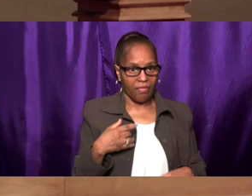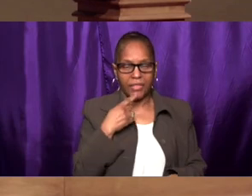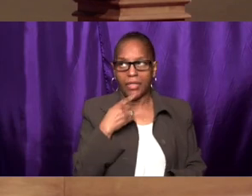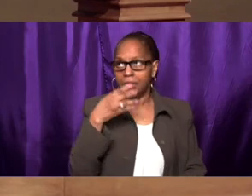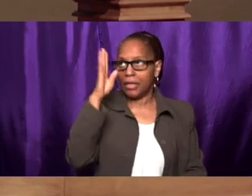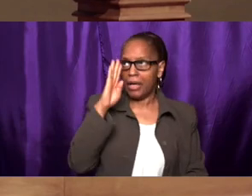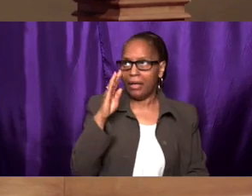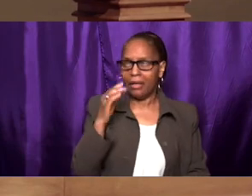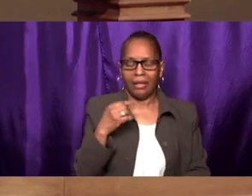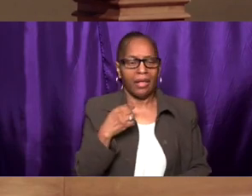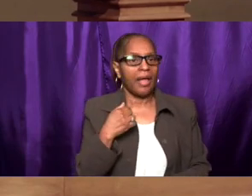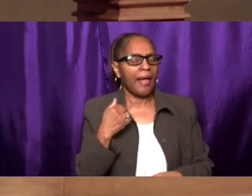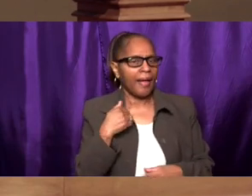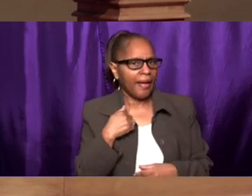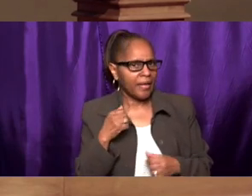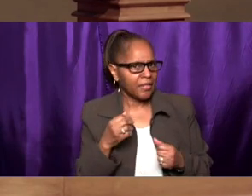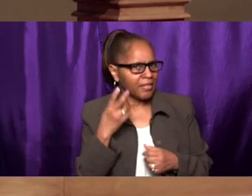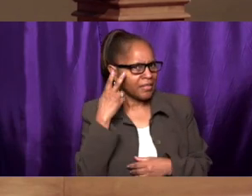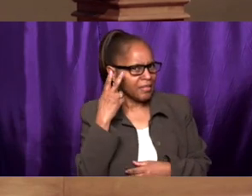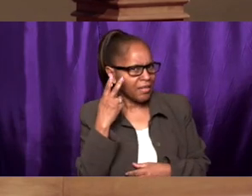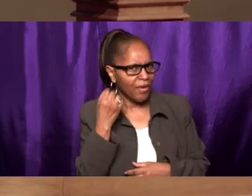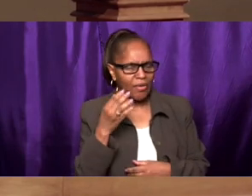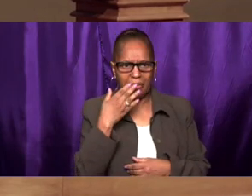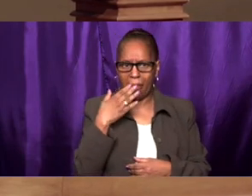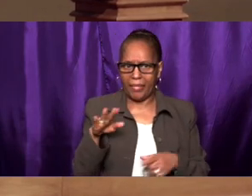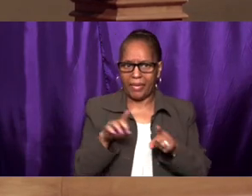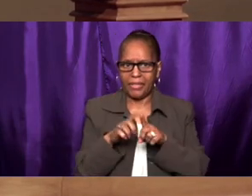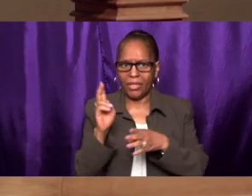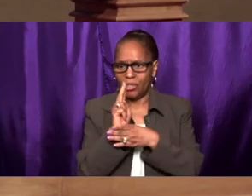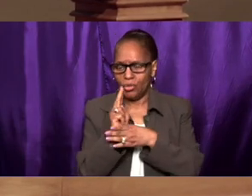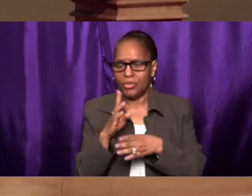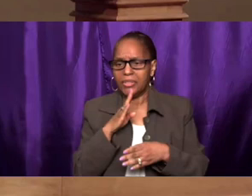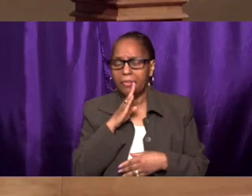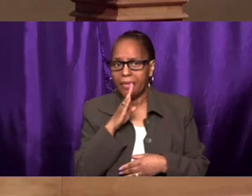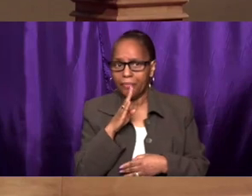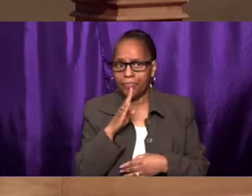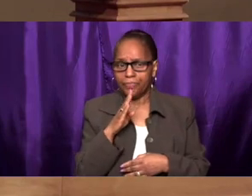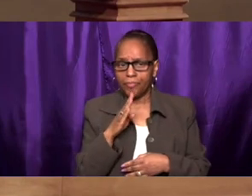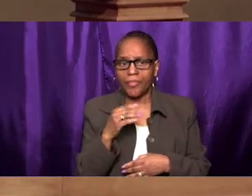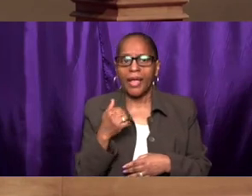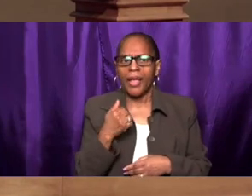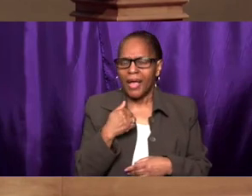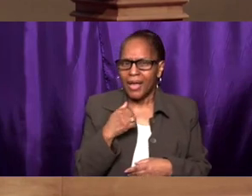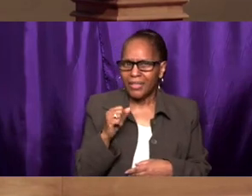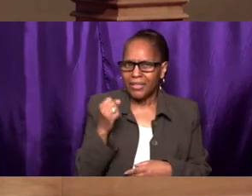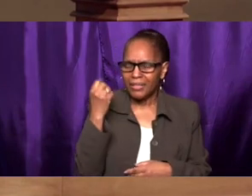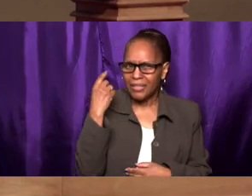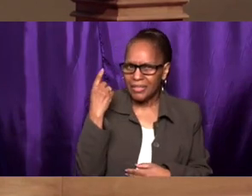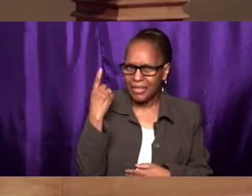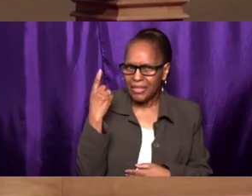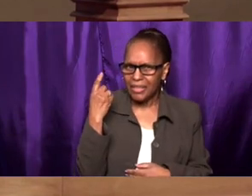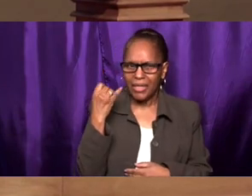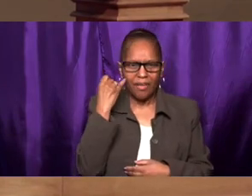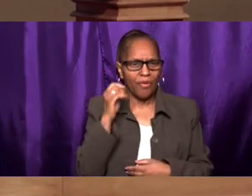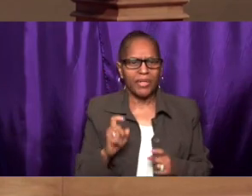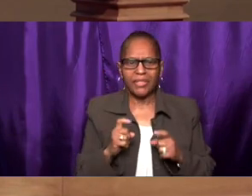God, I could see if I was as bad as I used to be. I could see if I wasn't tithing